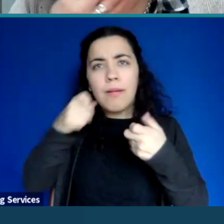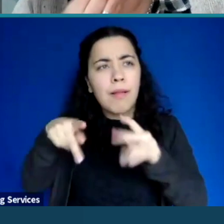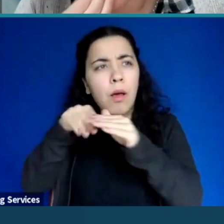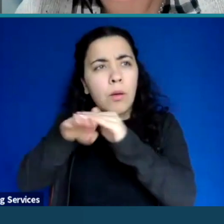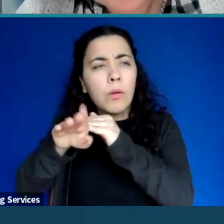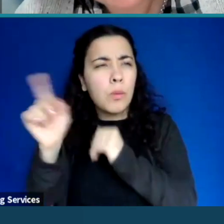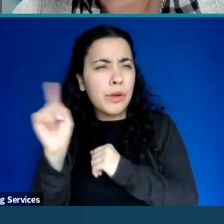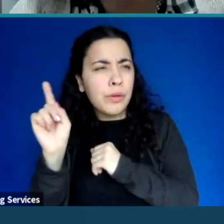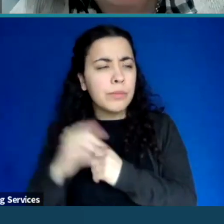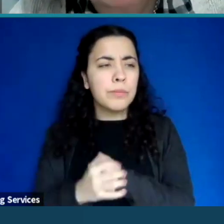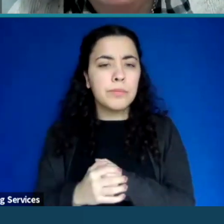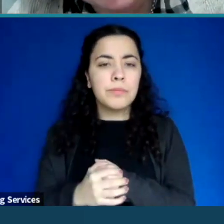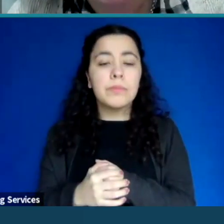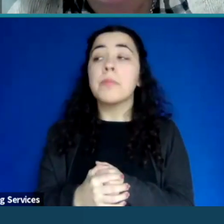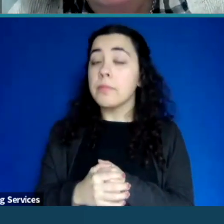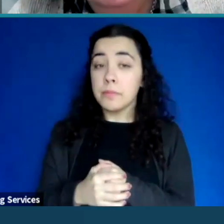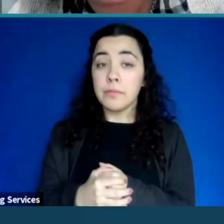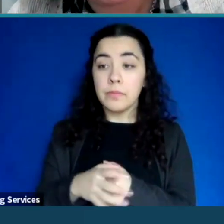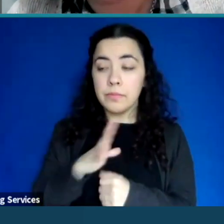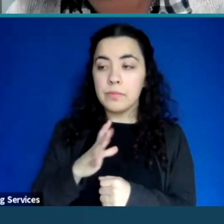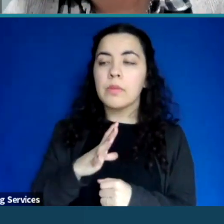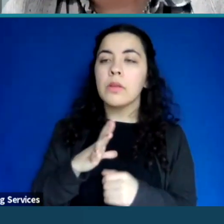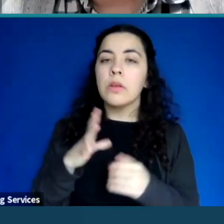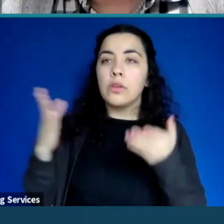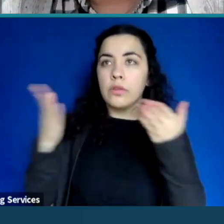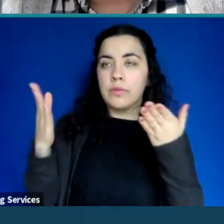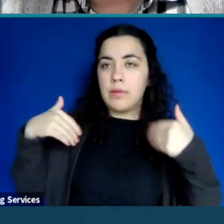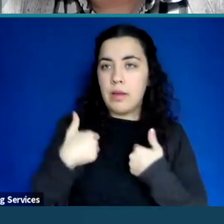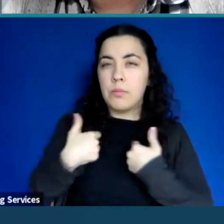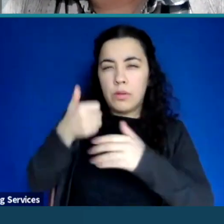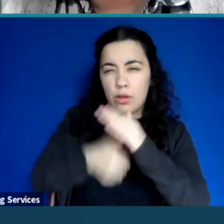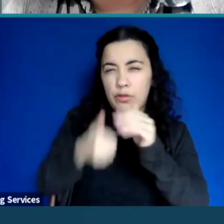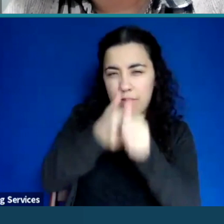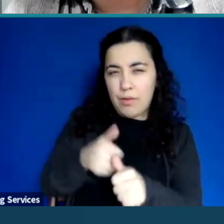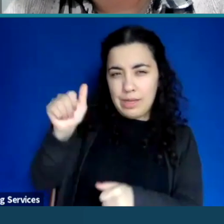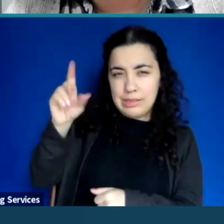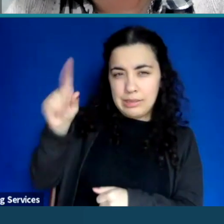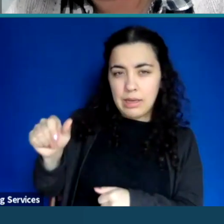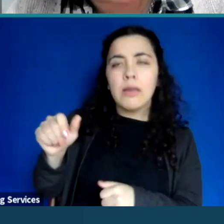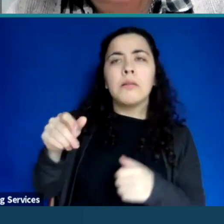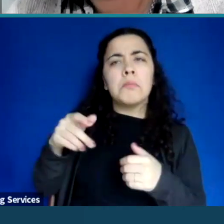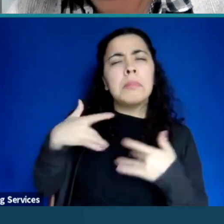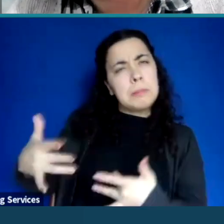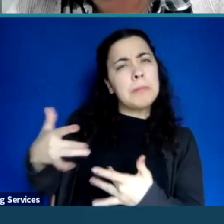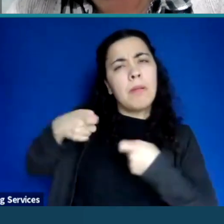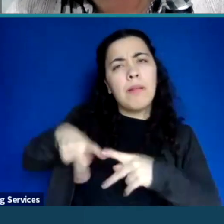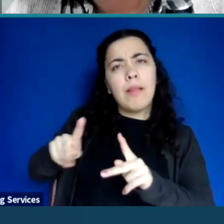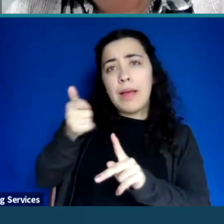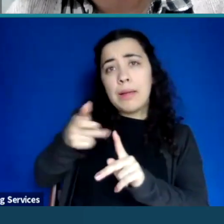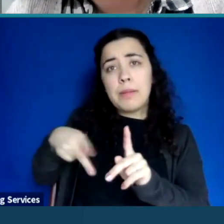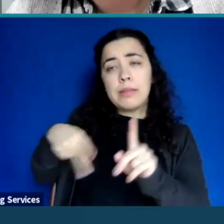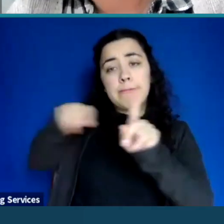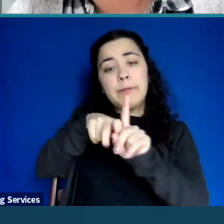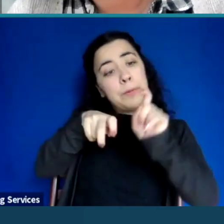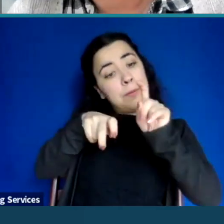Definitely. So under the ADA, service animals are generally allowed to go anywhere their handler's allowed to go, unless the